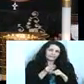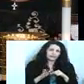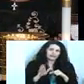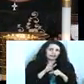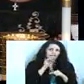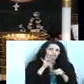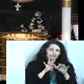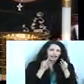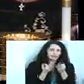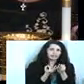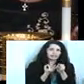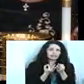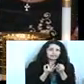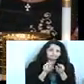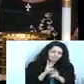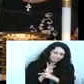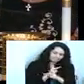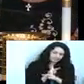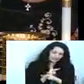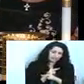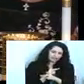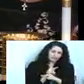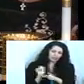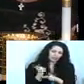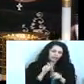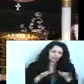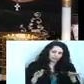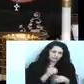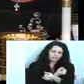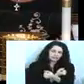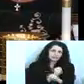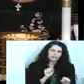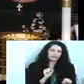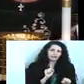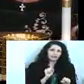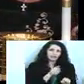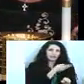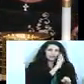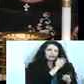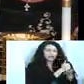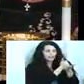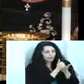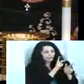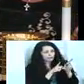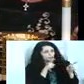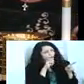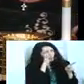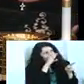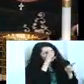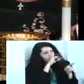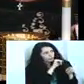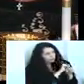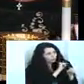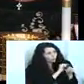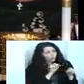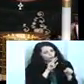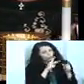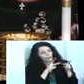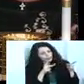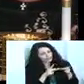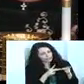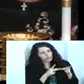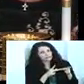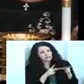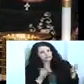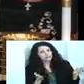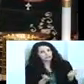safe. God, be with the men who are looking for meaningful work, who are looking for places to bring themselves